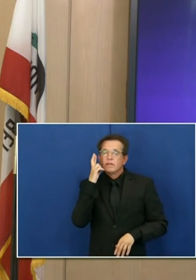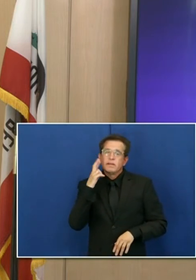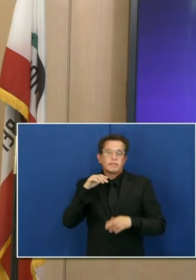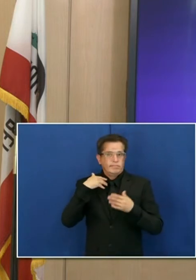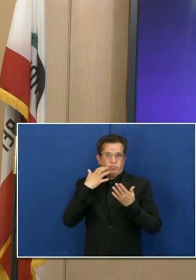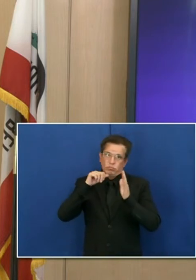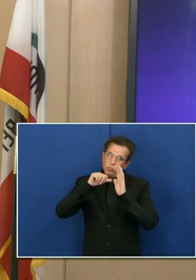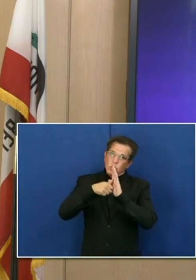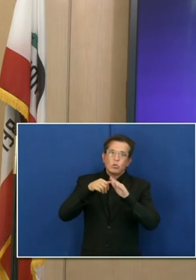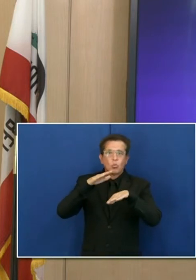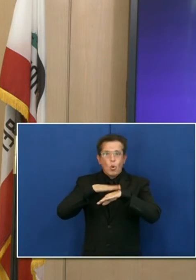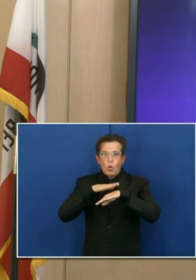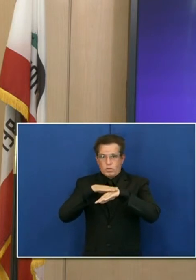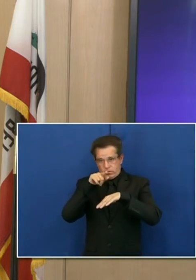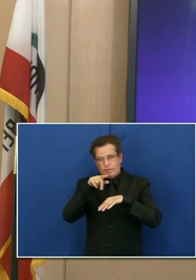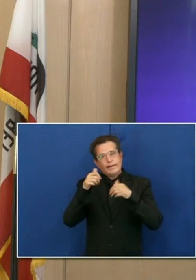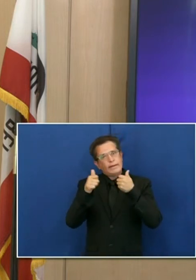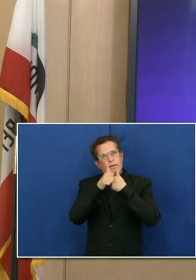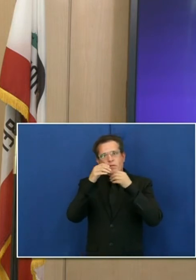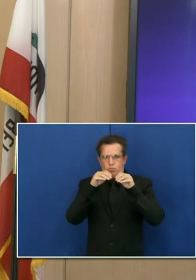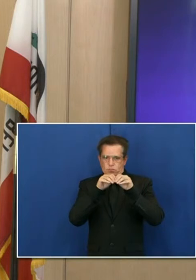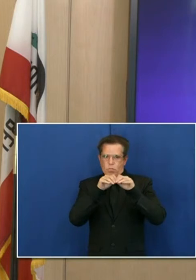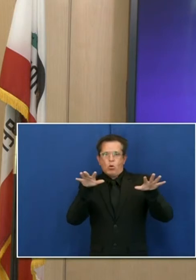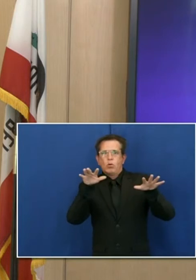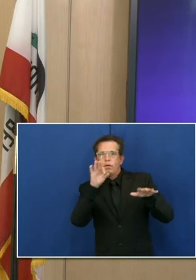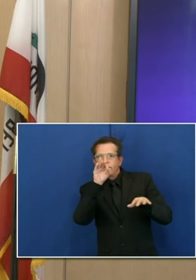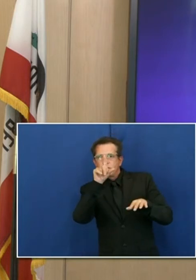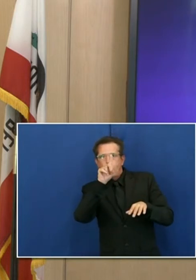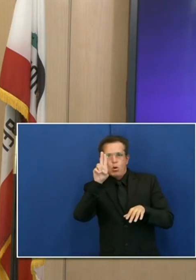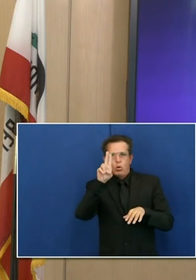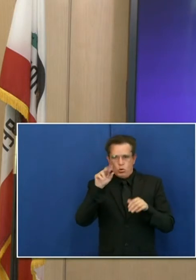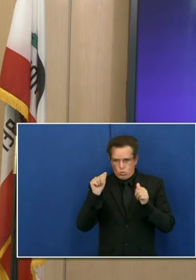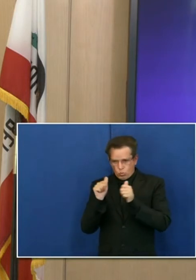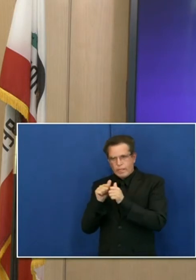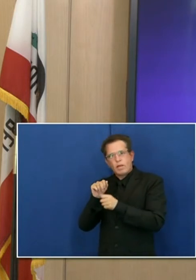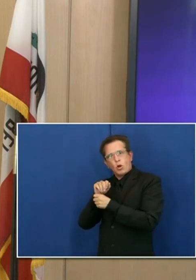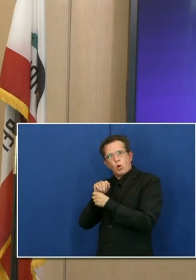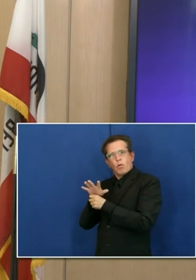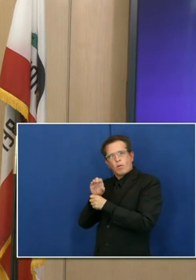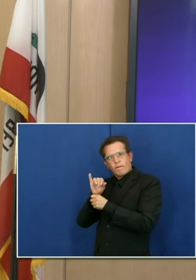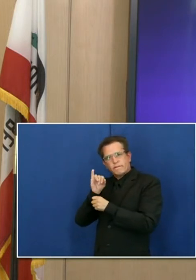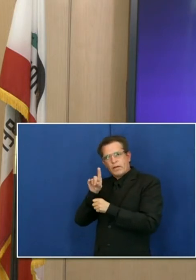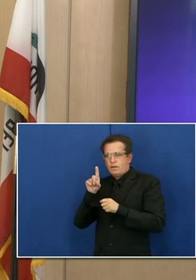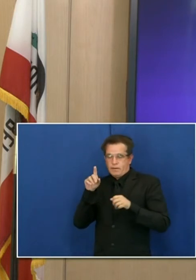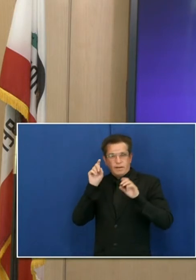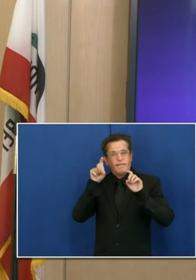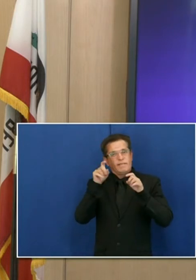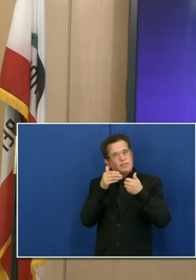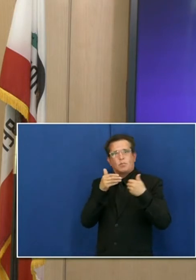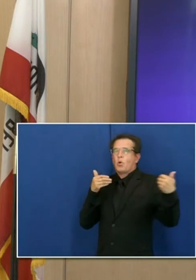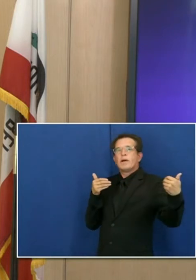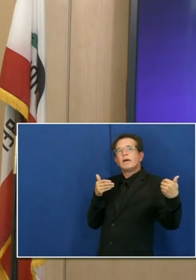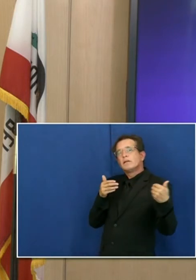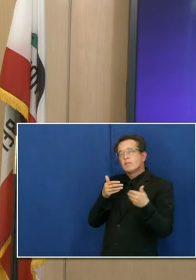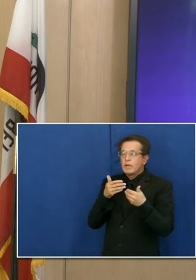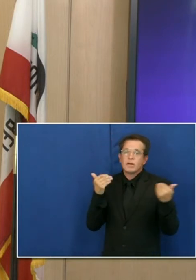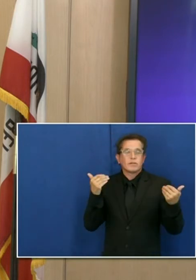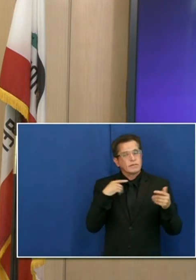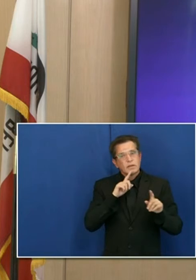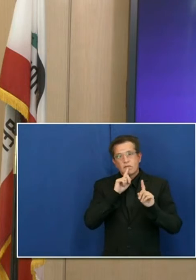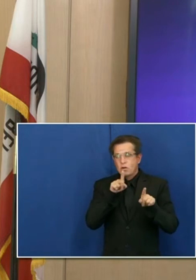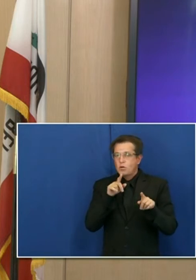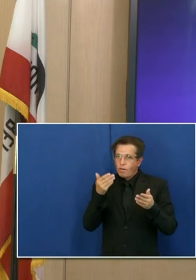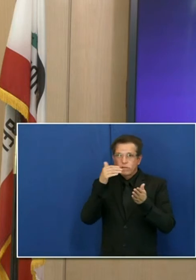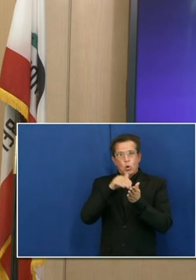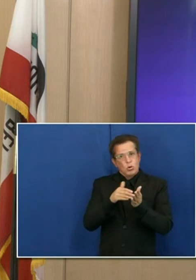reminder. Increasing influenza is paired with this increasing COVID, that we need to do the things that we've been told over and over, and I'm going to